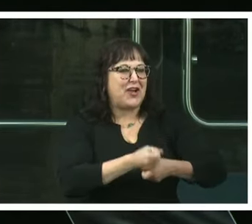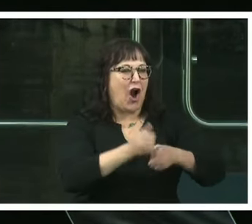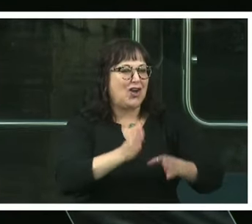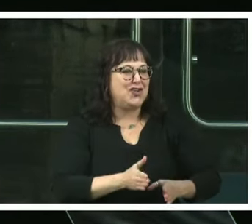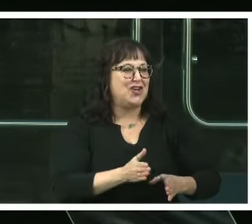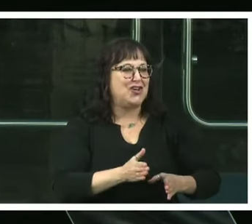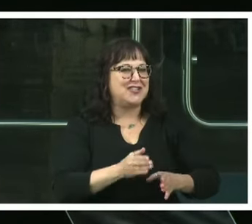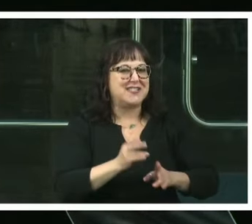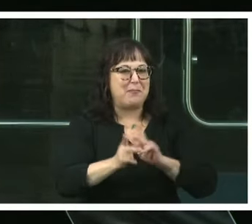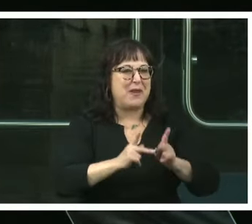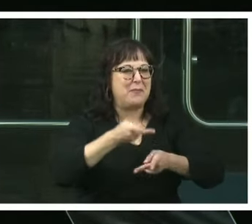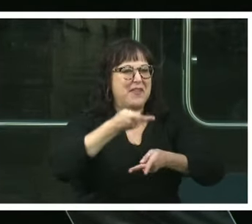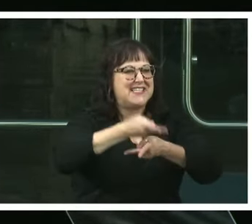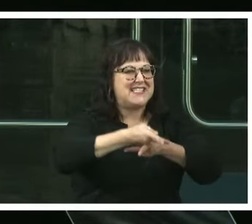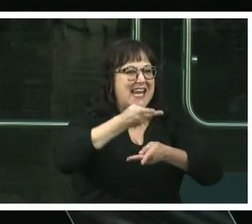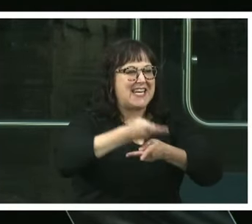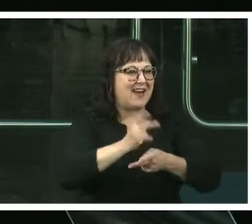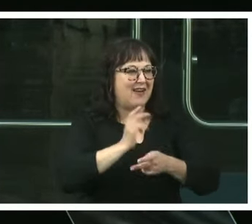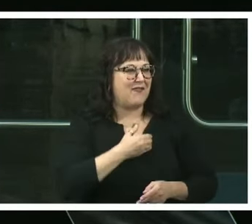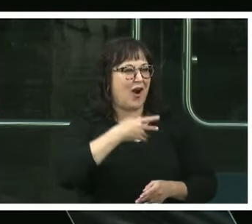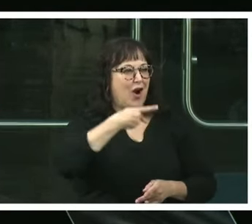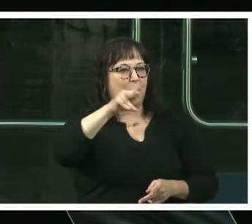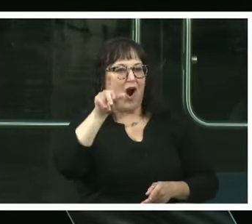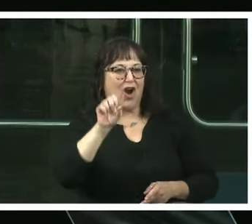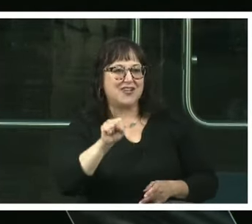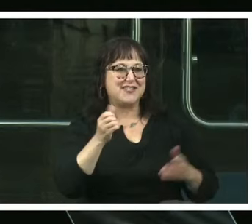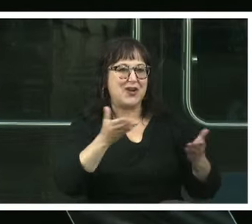parks here today. Thank you.